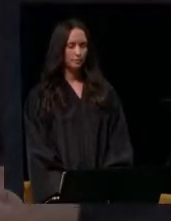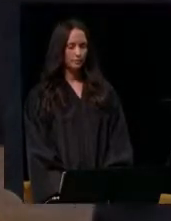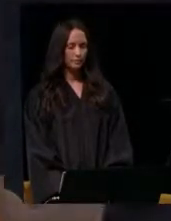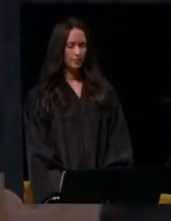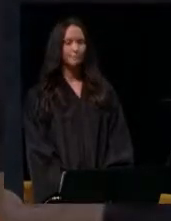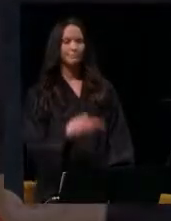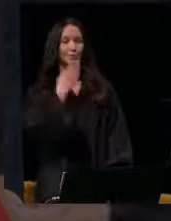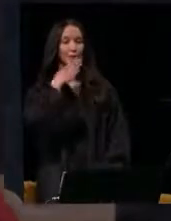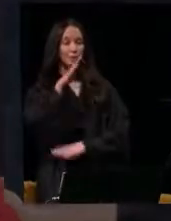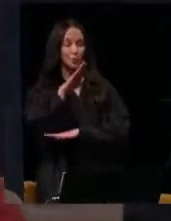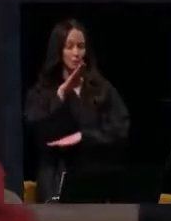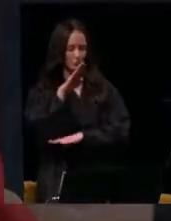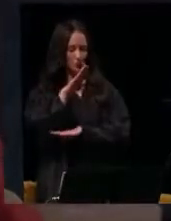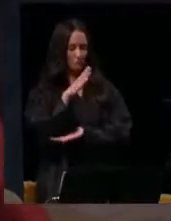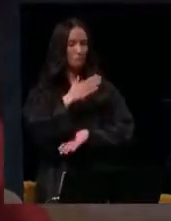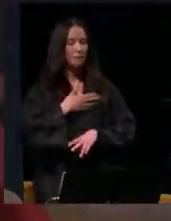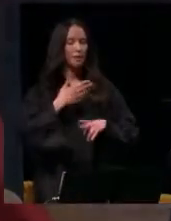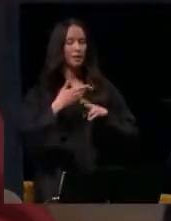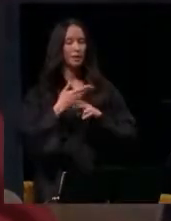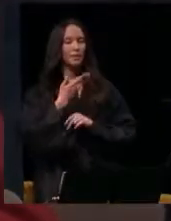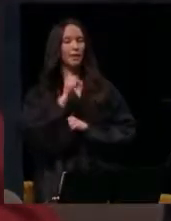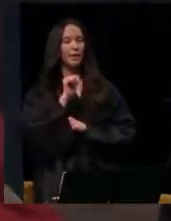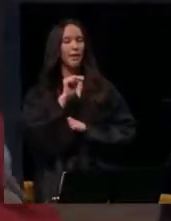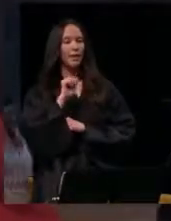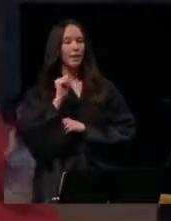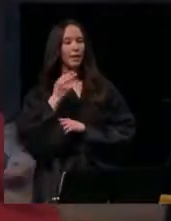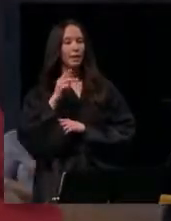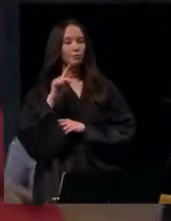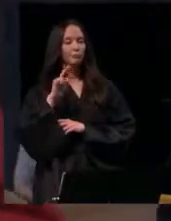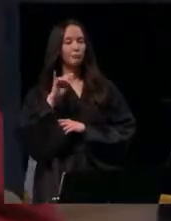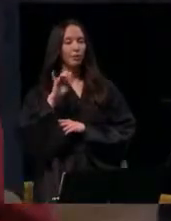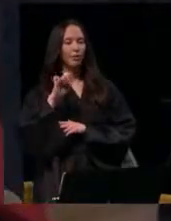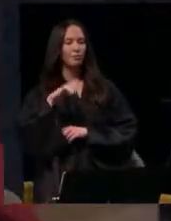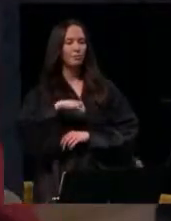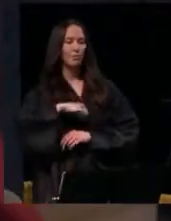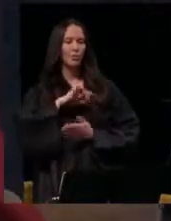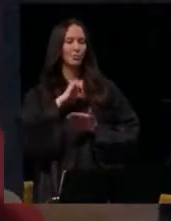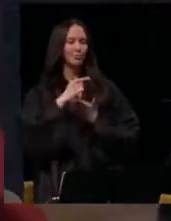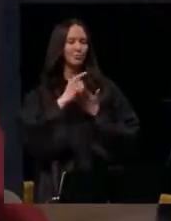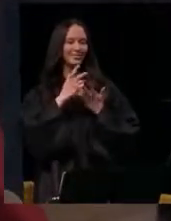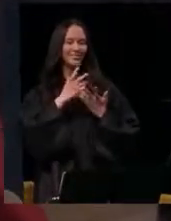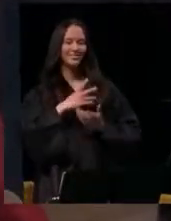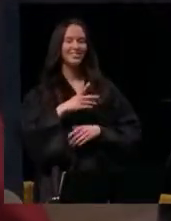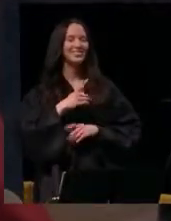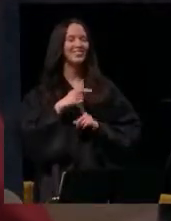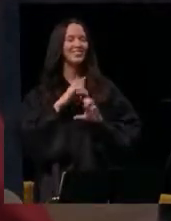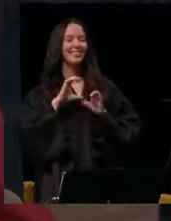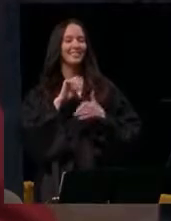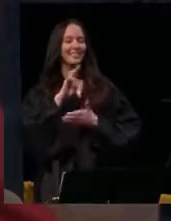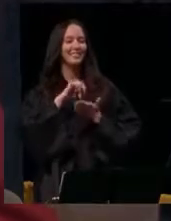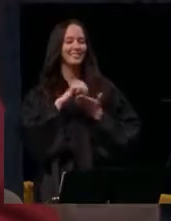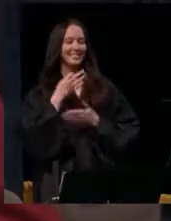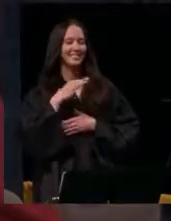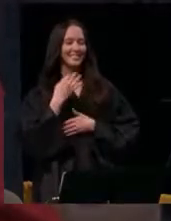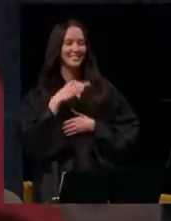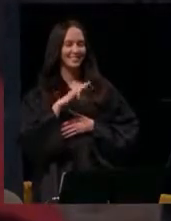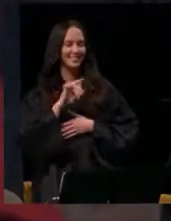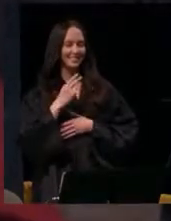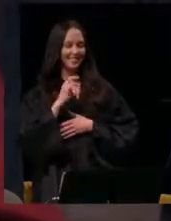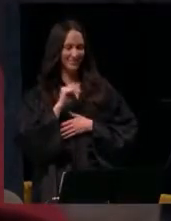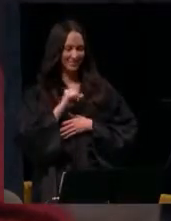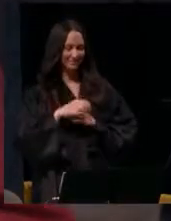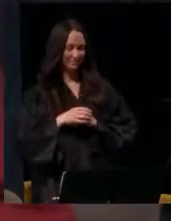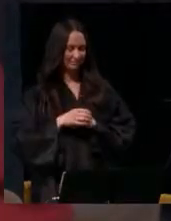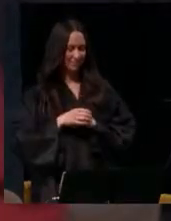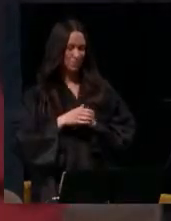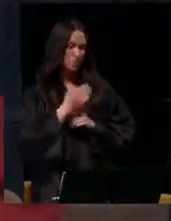Good afternoon. My name is Hannah Creer, a proud graduate of the 2019 class from Davies High School. Did you